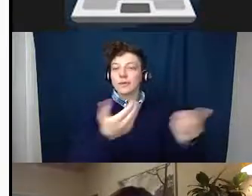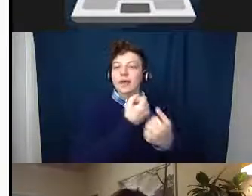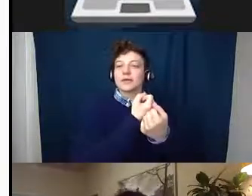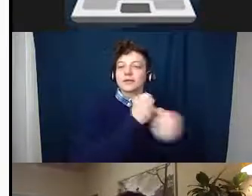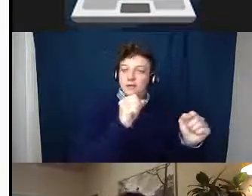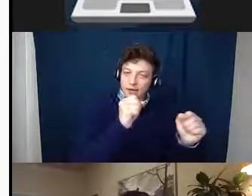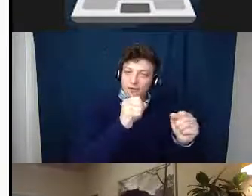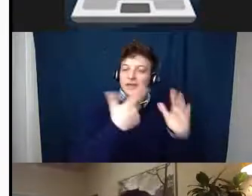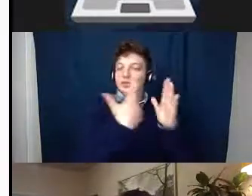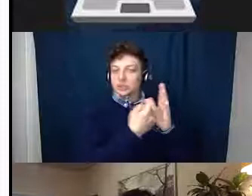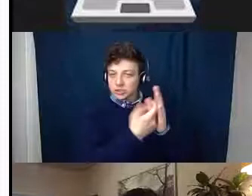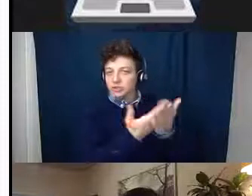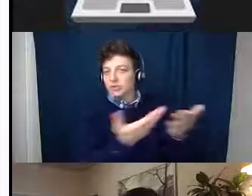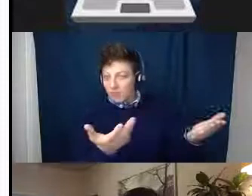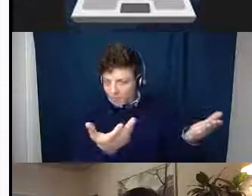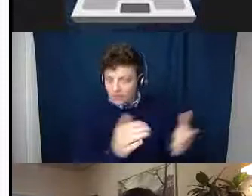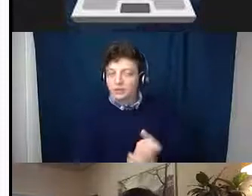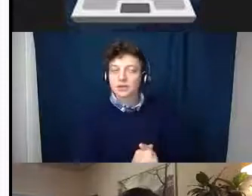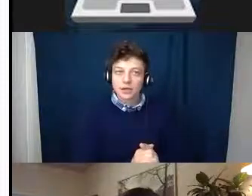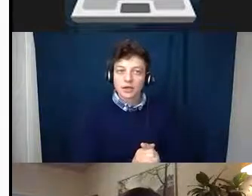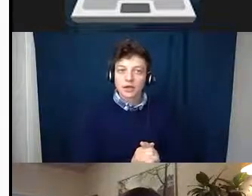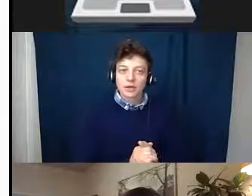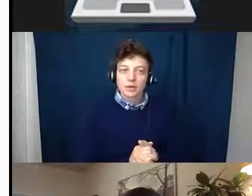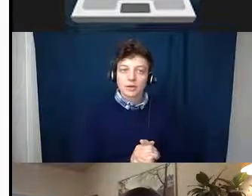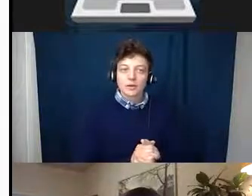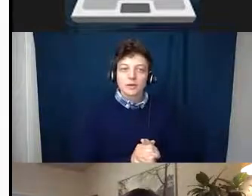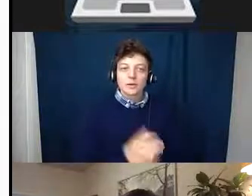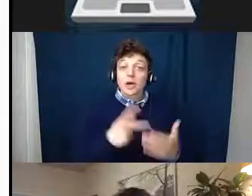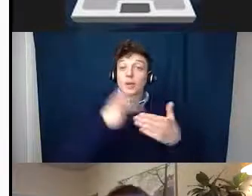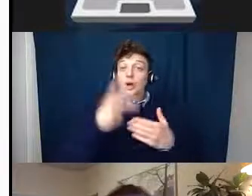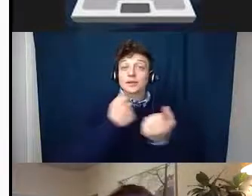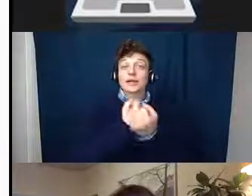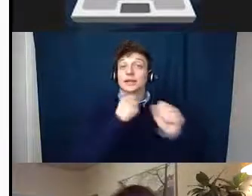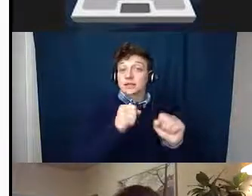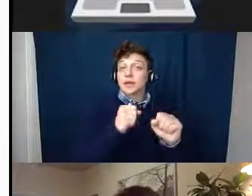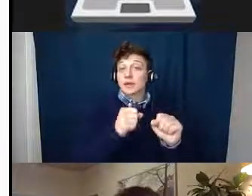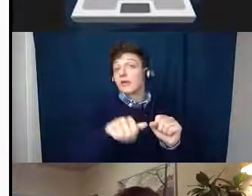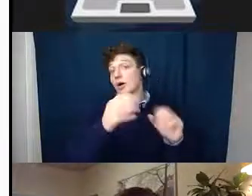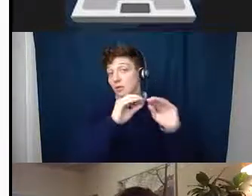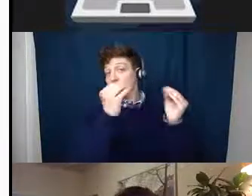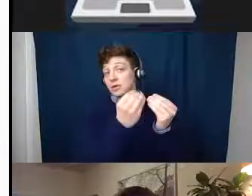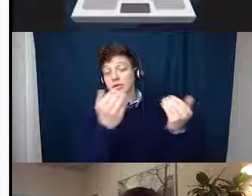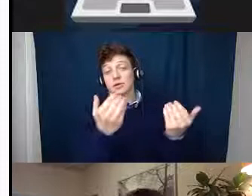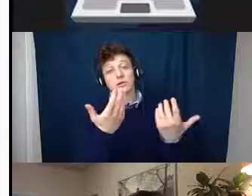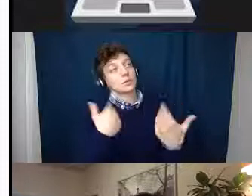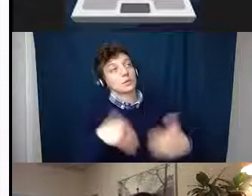people. Project Safe is another organization that does a lot of really important harm reduction work.